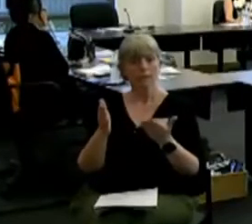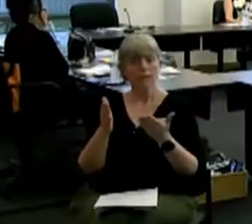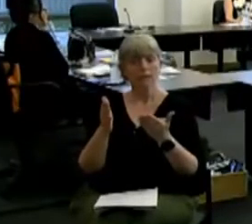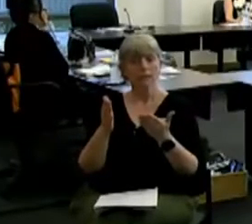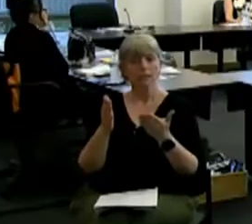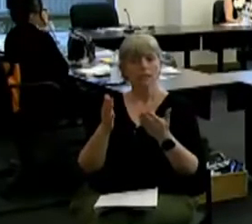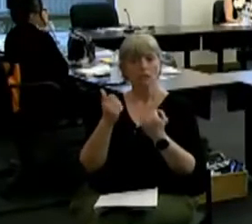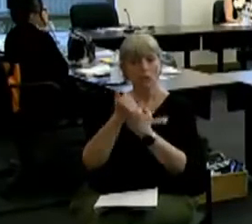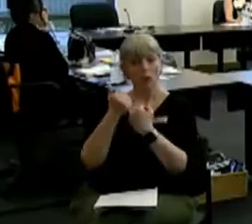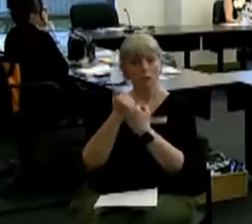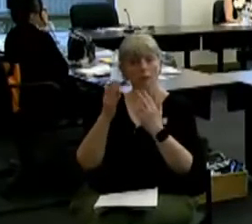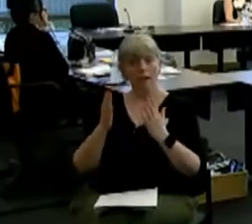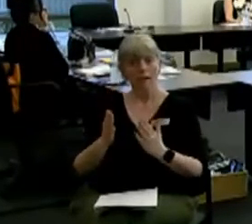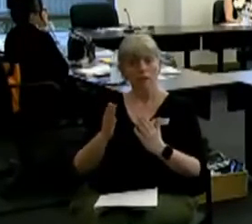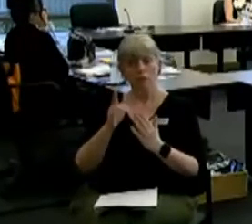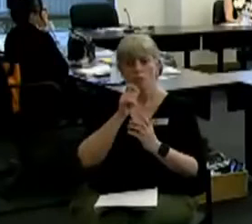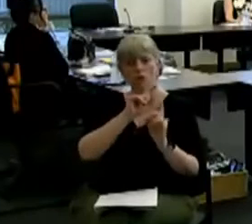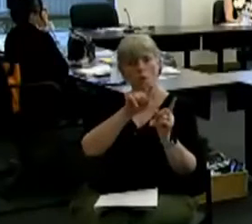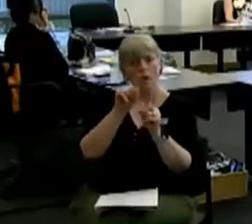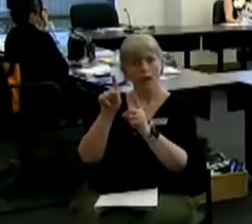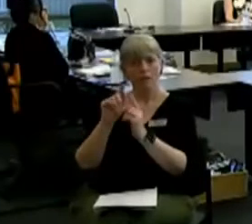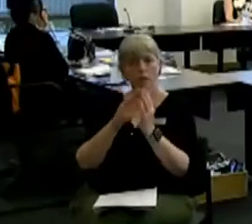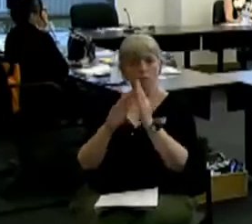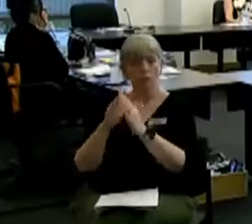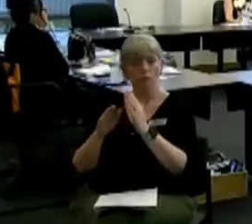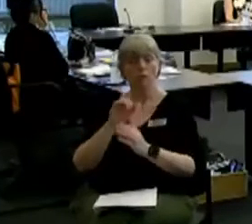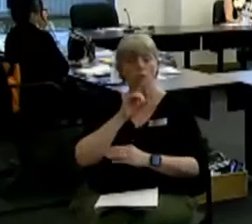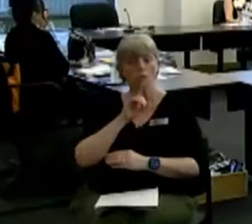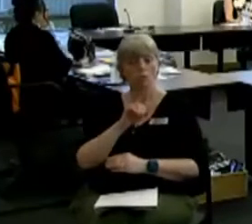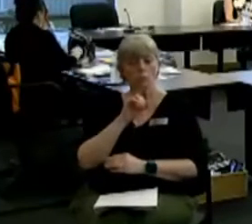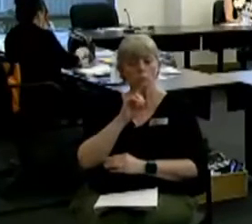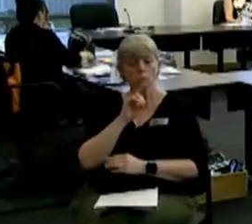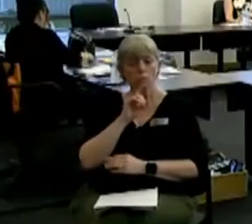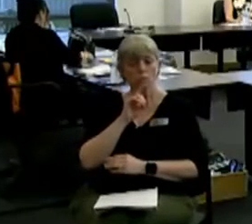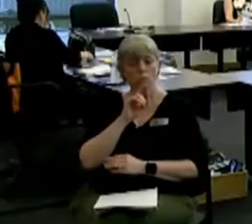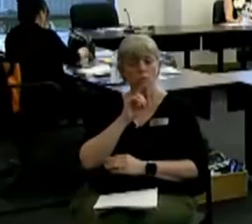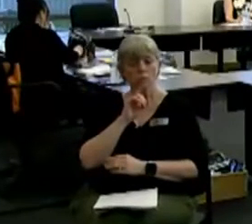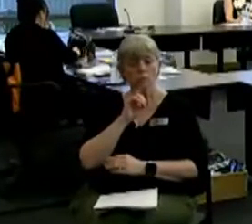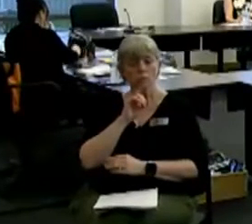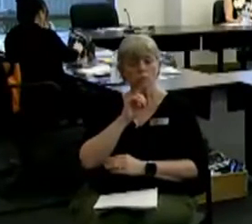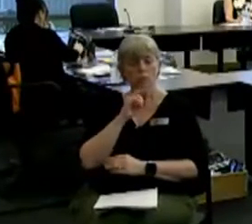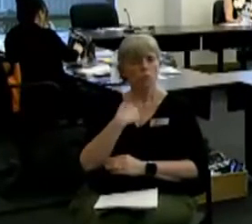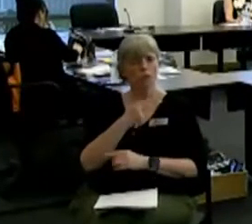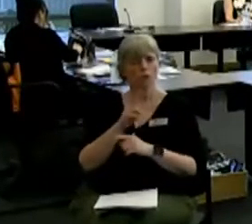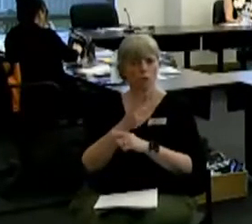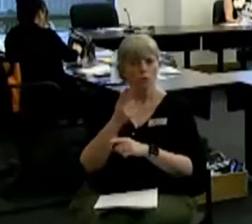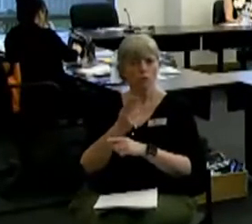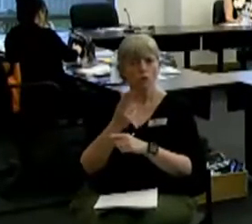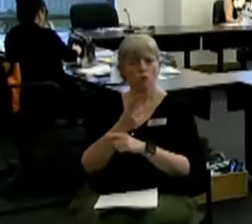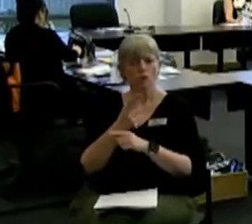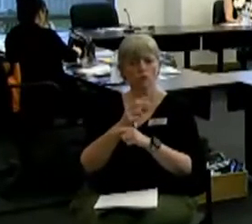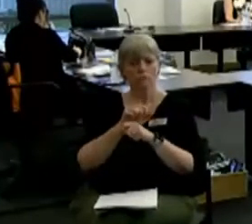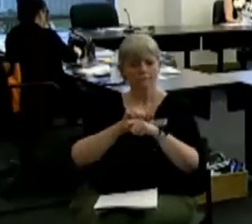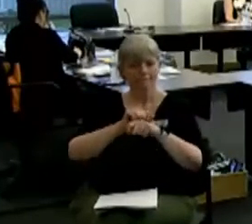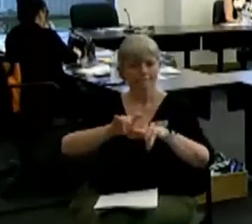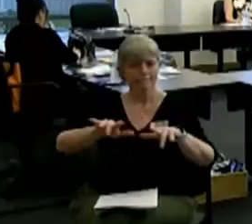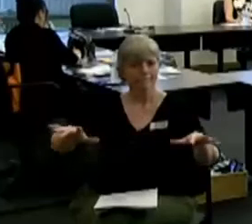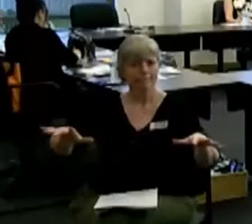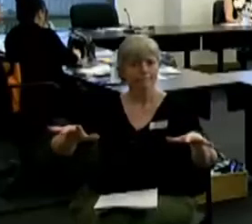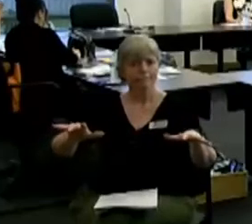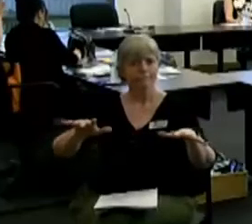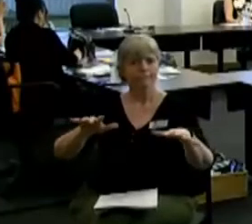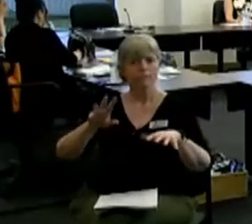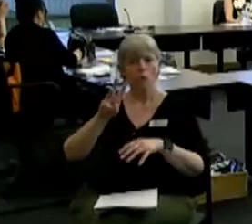to our ambassadors if they're going out into the community, and those are really, we use those across the